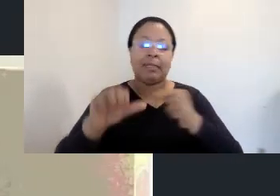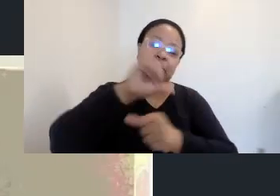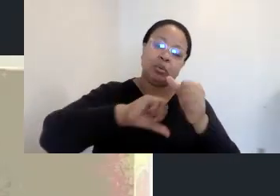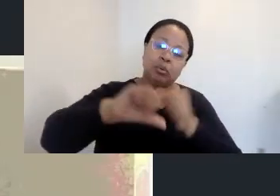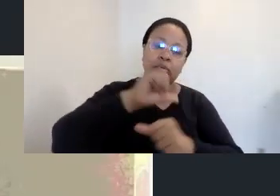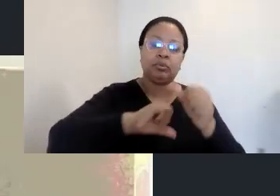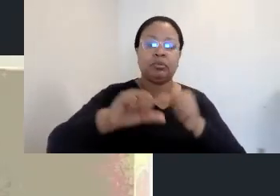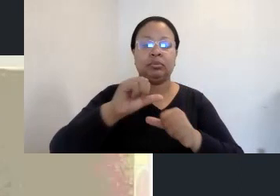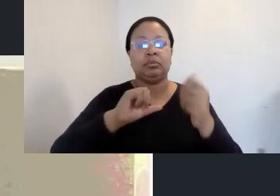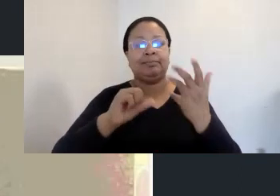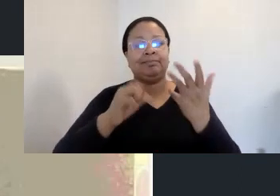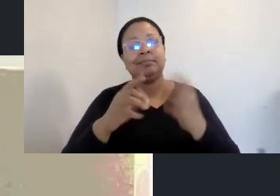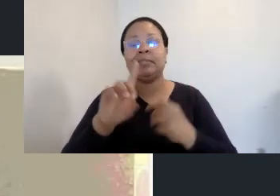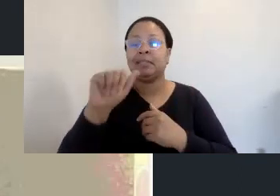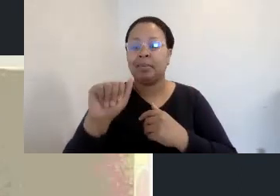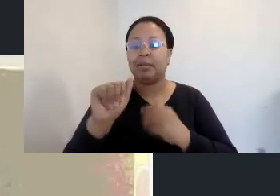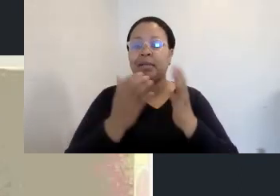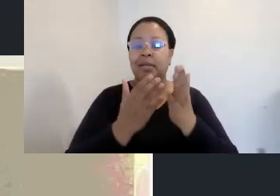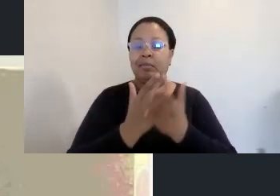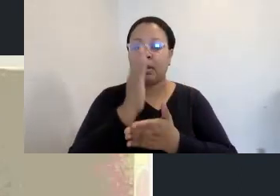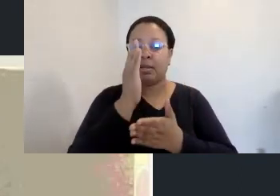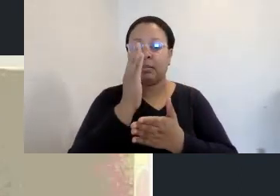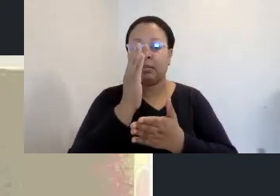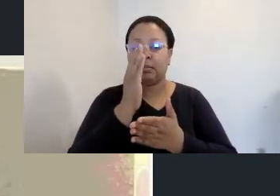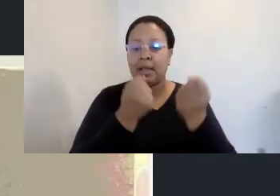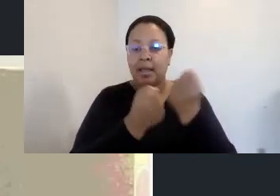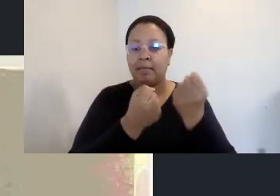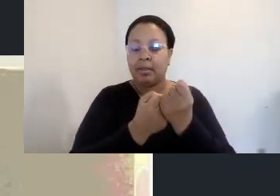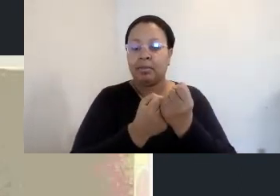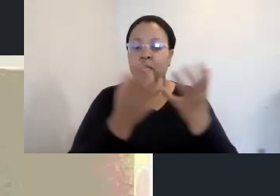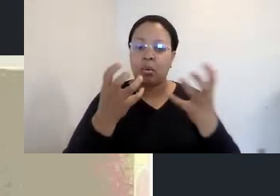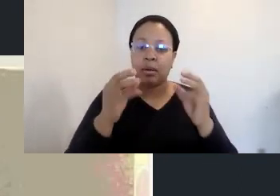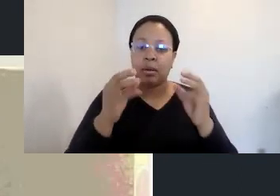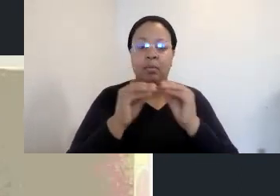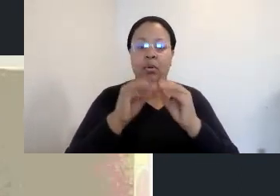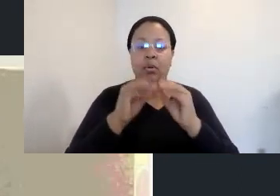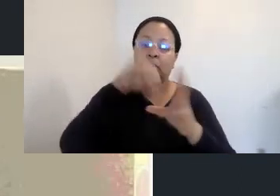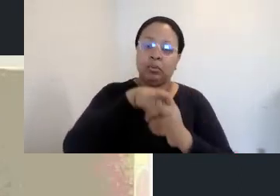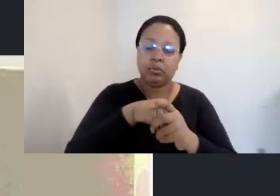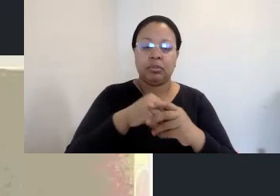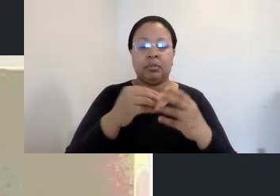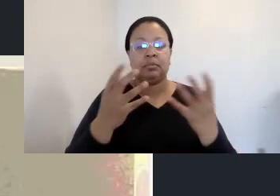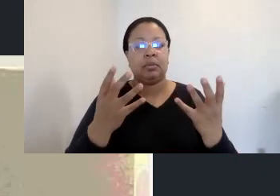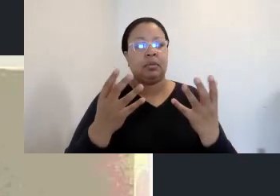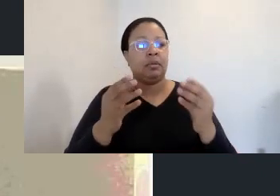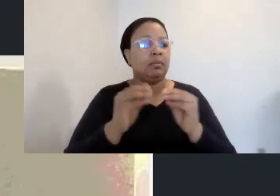a lot of disability rights advocates had been advocating for more inclusion